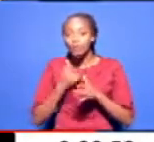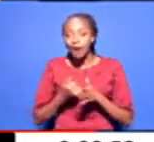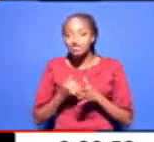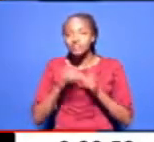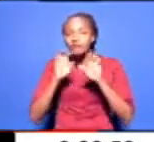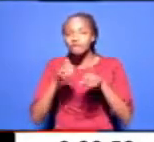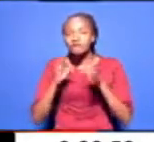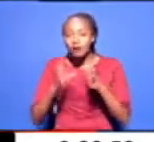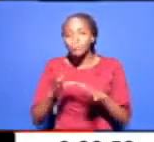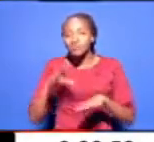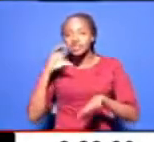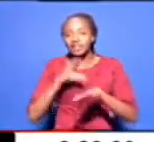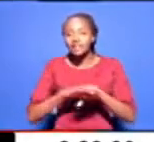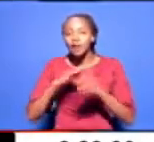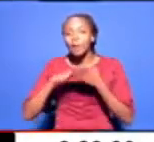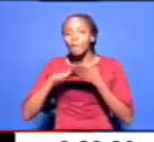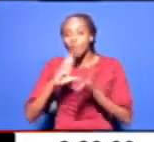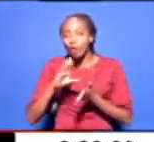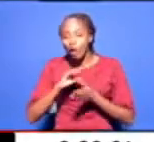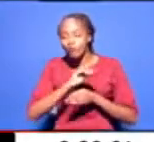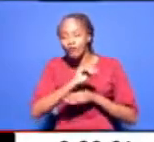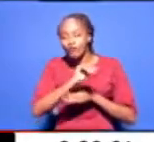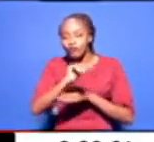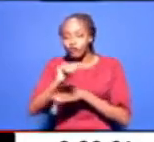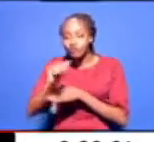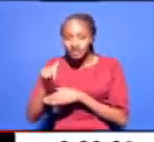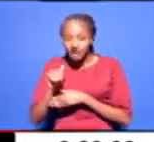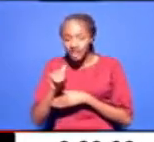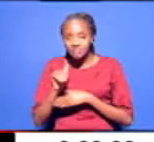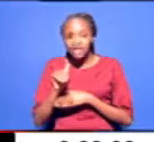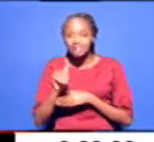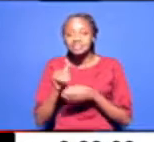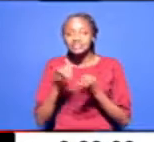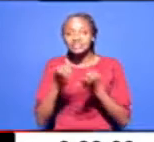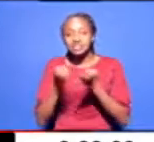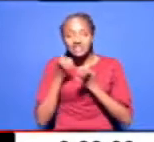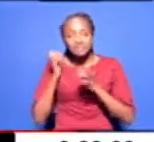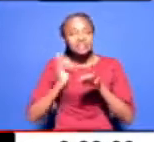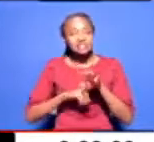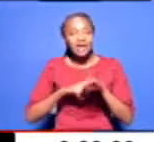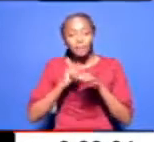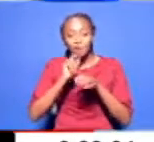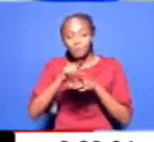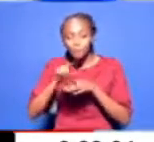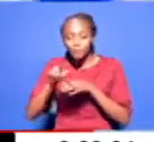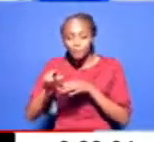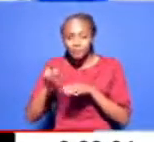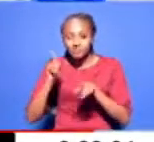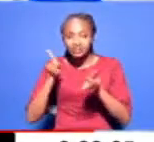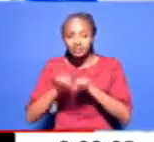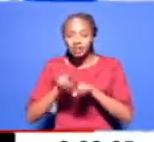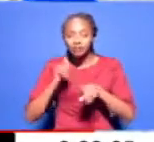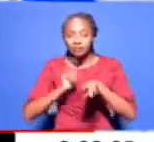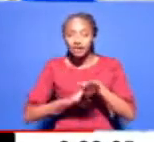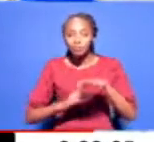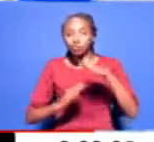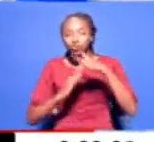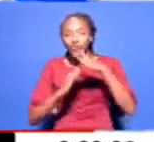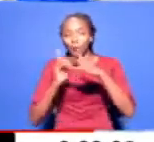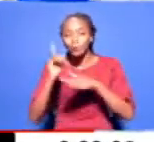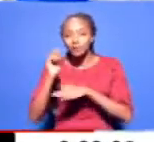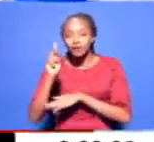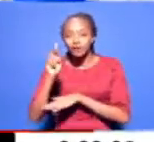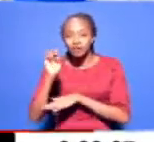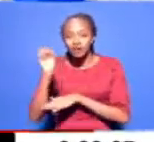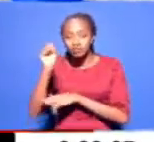more fertilizer than they need for their planting season and also the top dressing season. Speaking at the launch of a